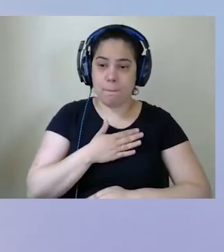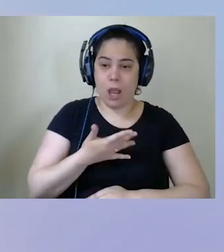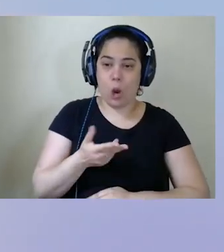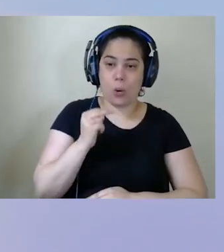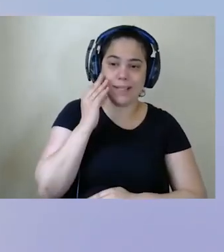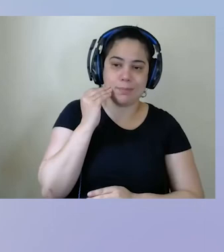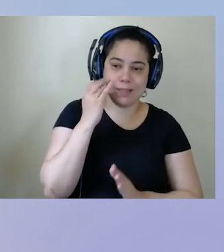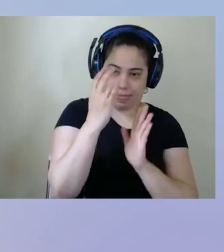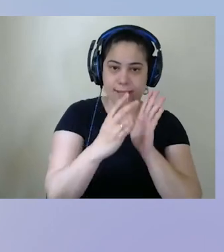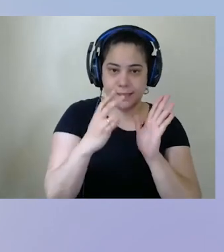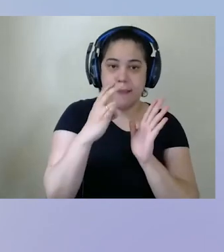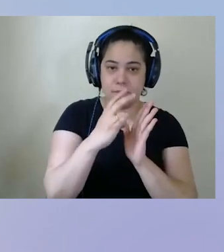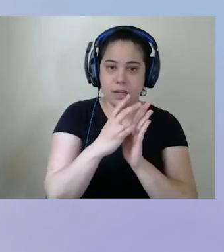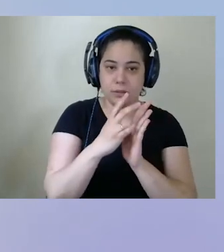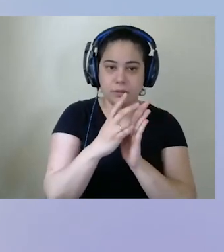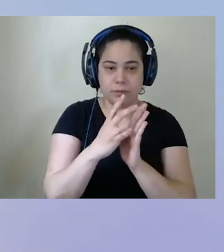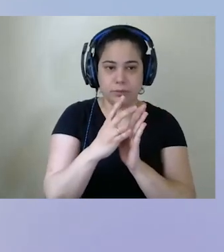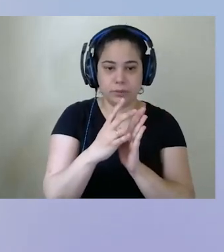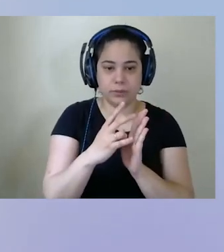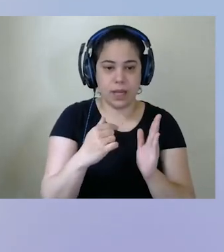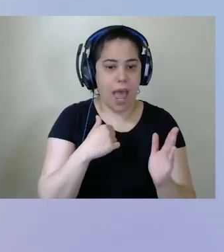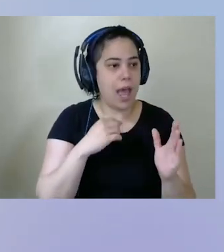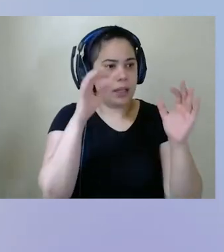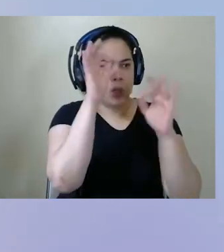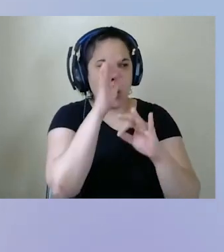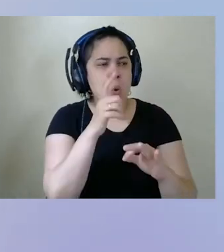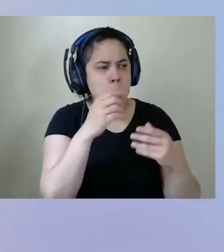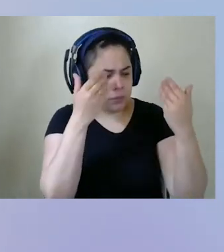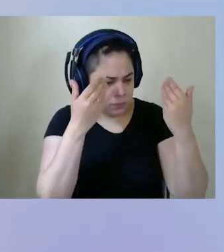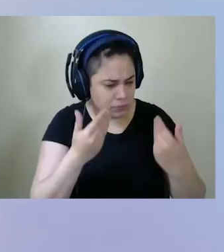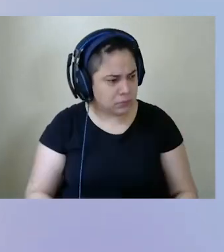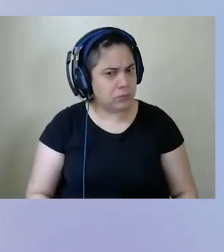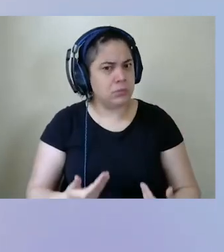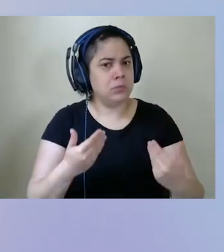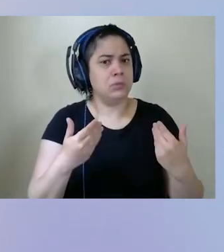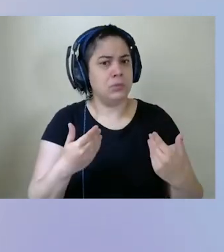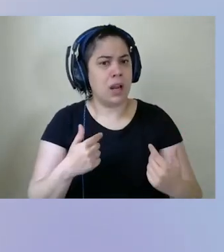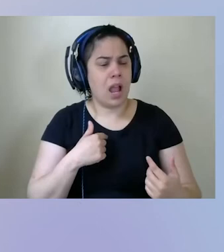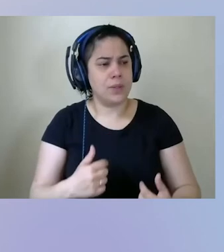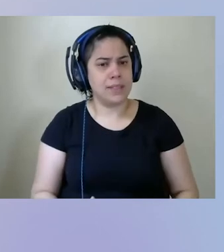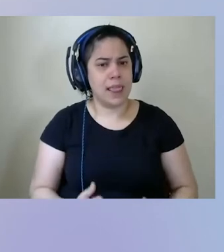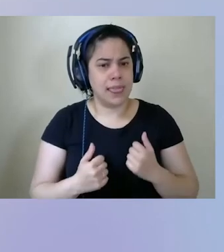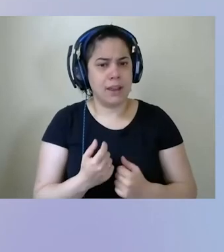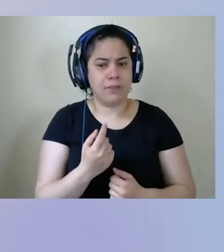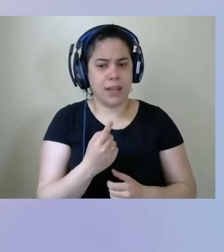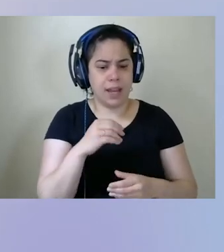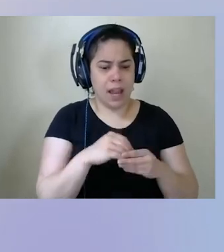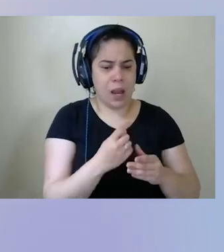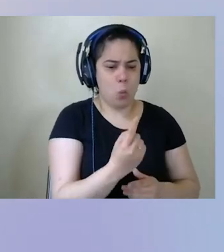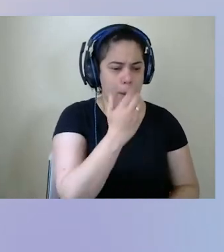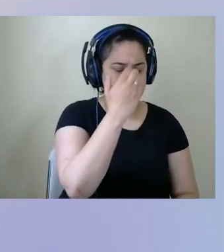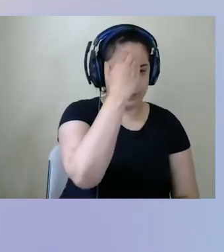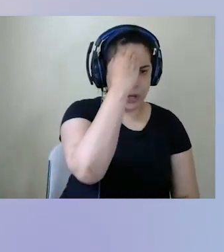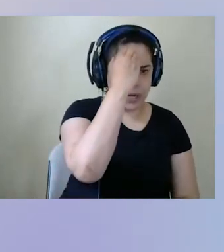seven hours, saying, I didn't know who I was, right? I had lived in one brain, and then I